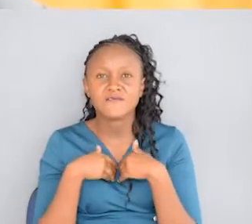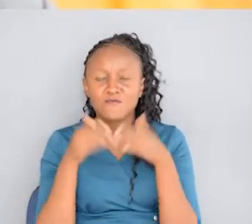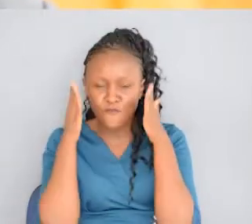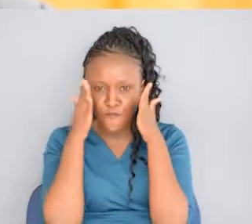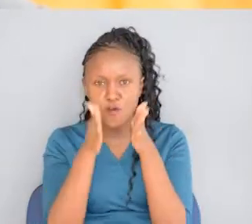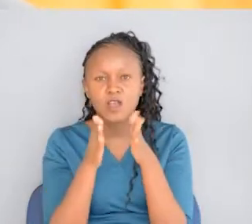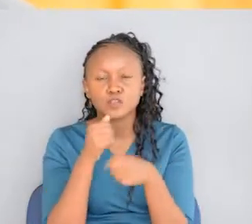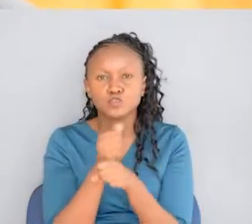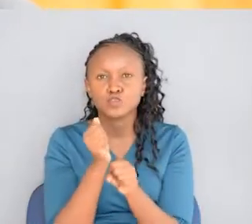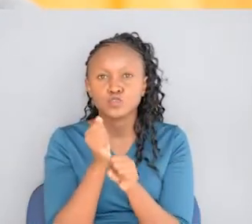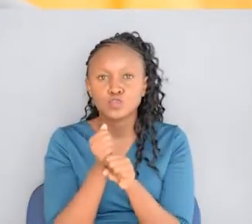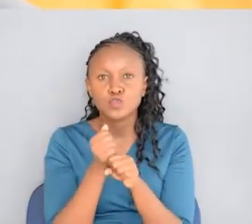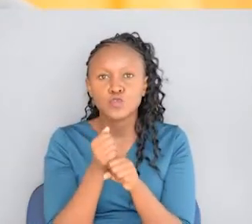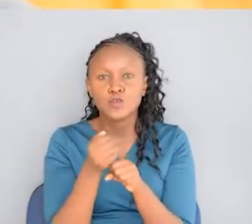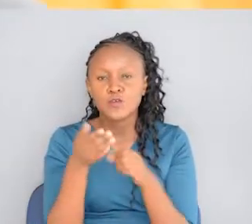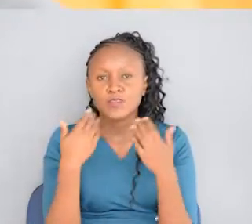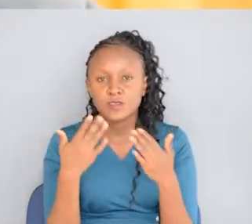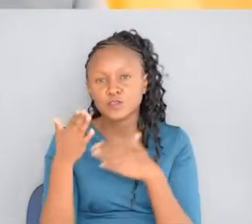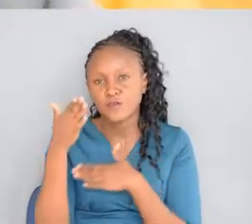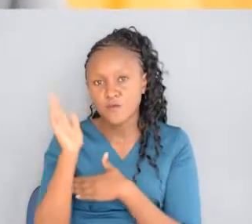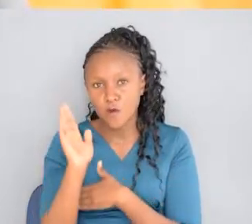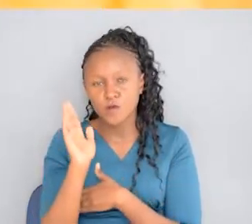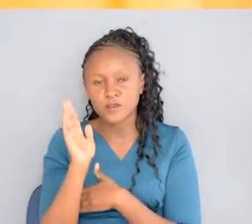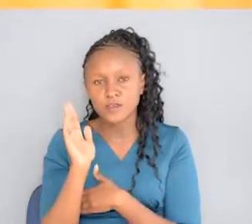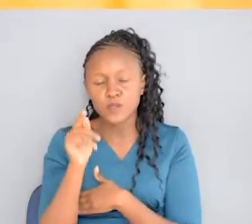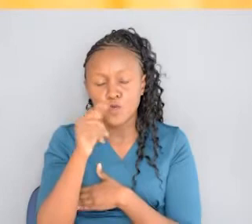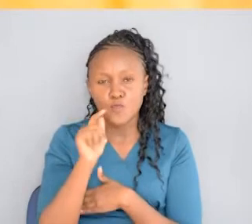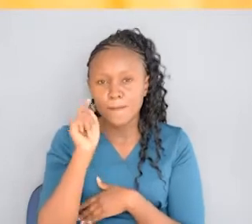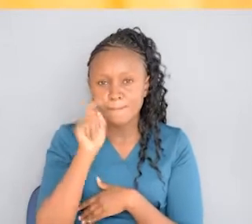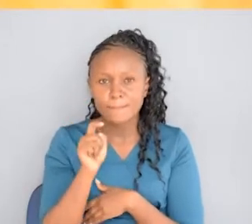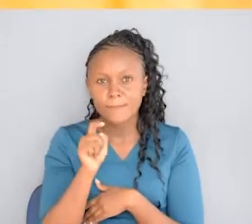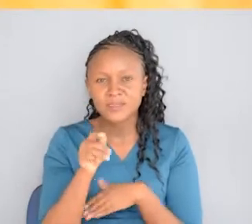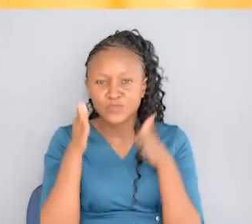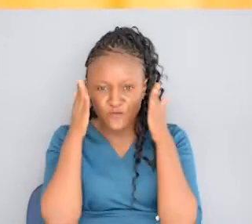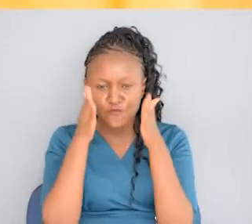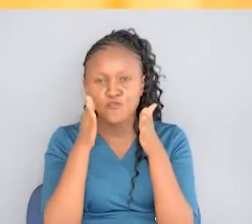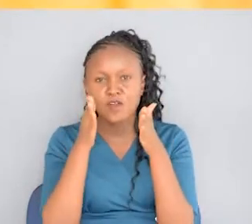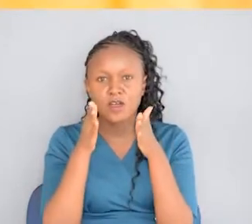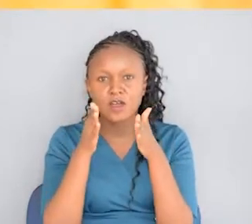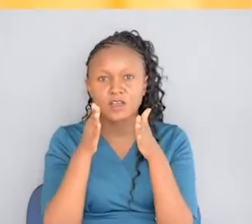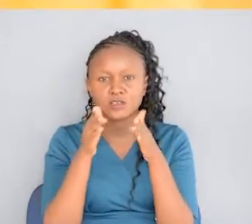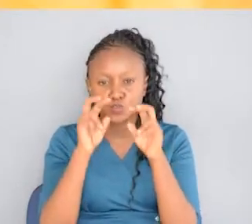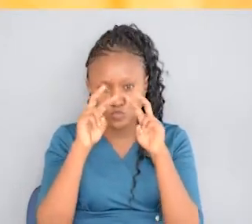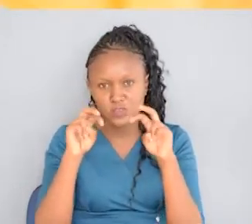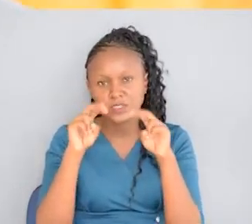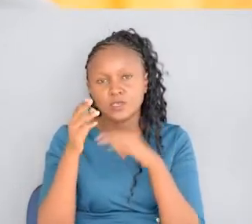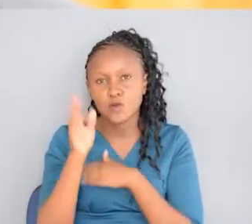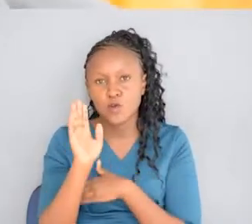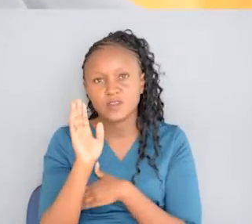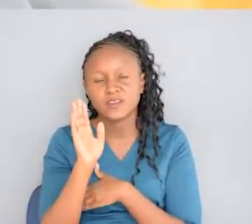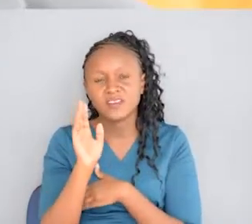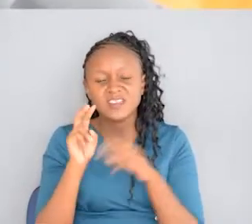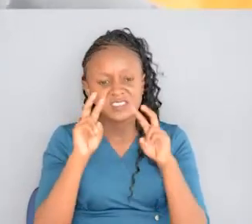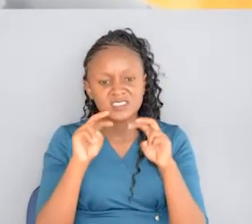right. We must be very aggressive to seek God. And therefore, we can't just seek God when it's convenient, but we must make